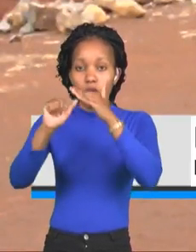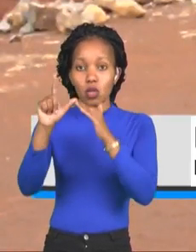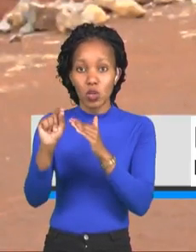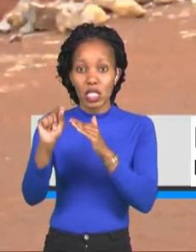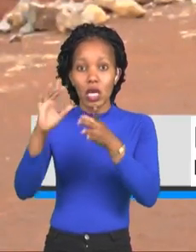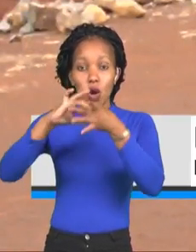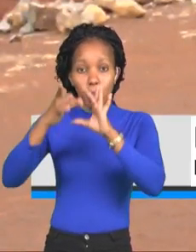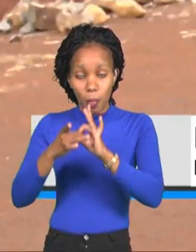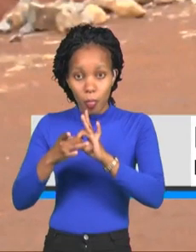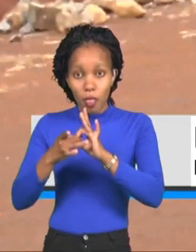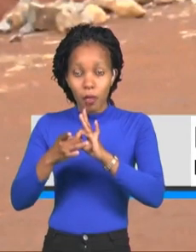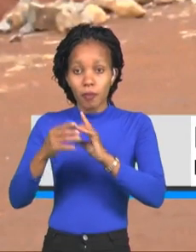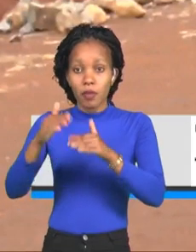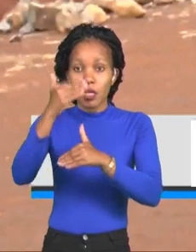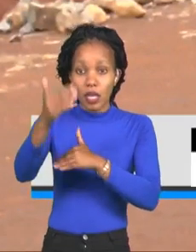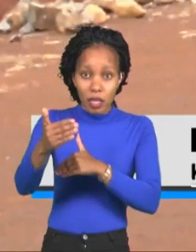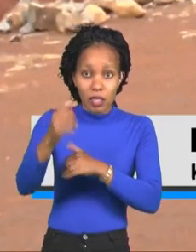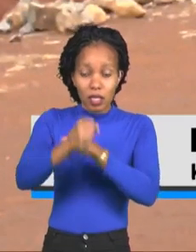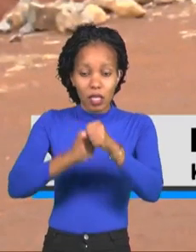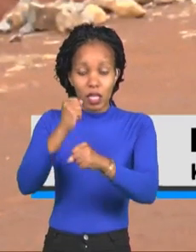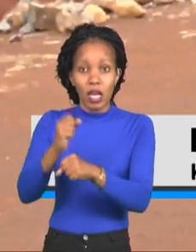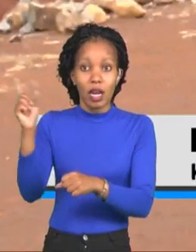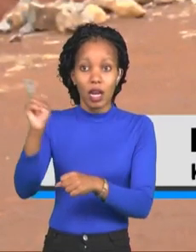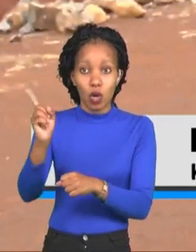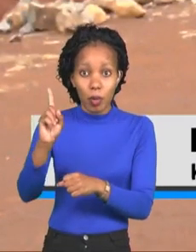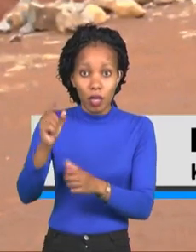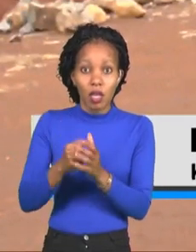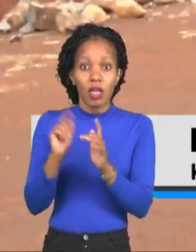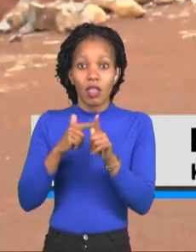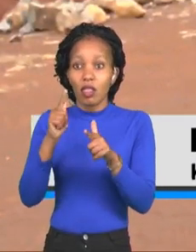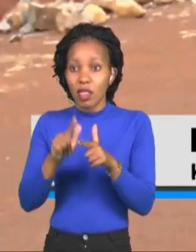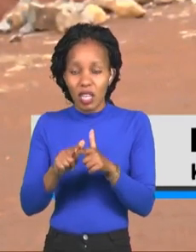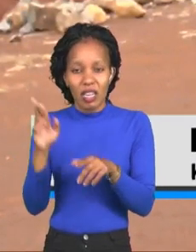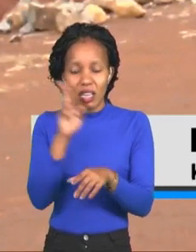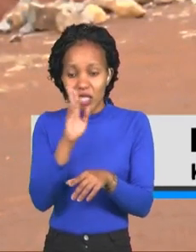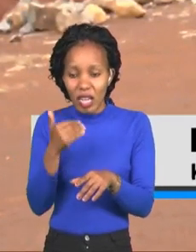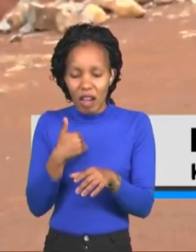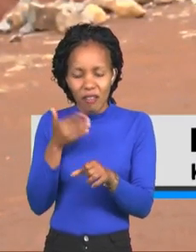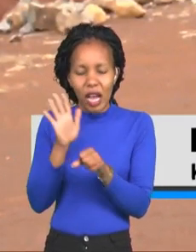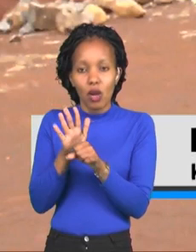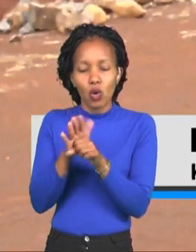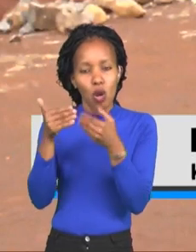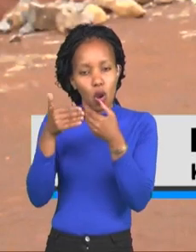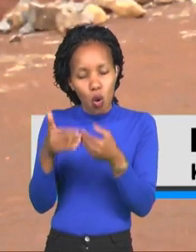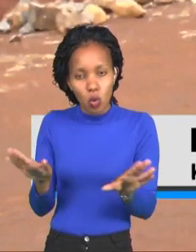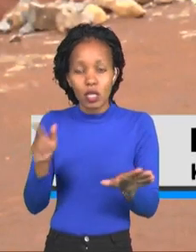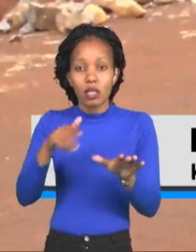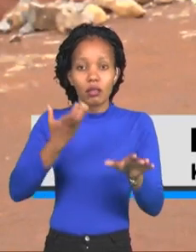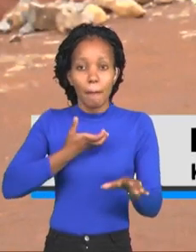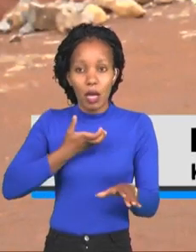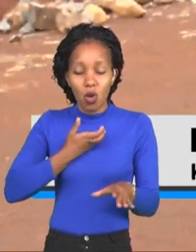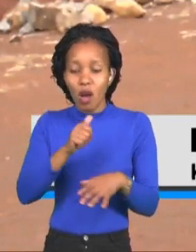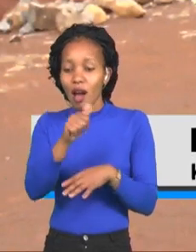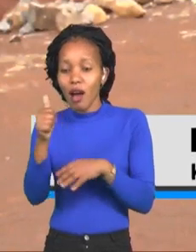Championship next year in Nairobi, so we have a very big risk of losing the titles to